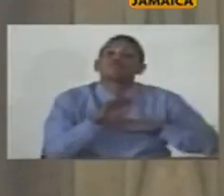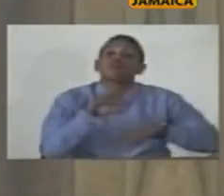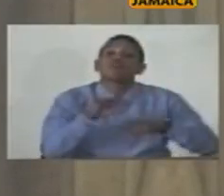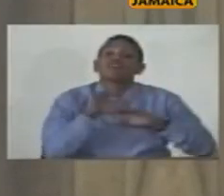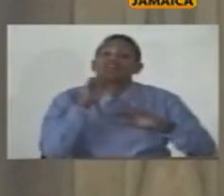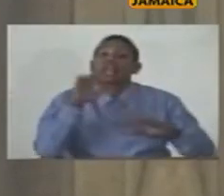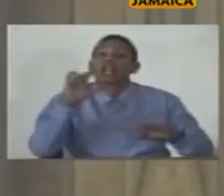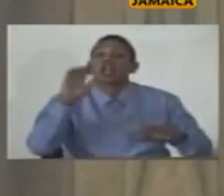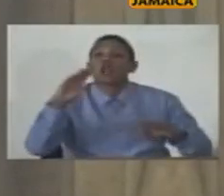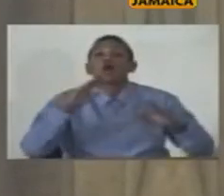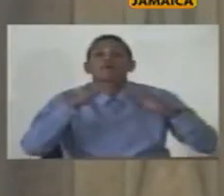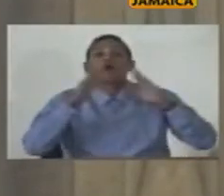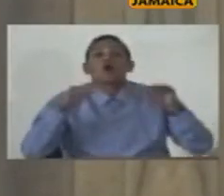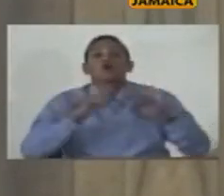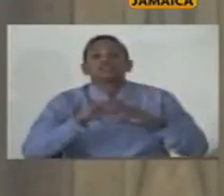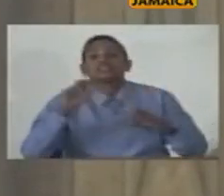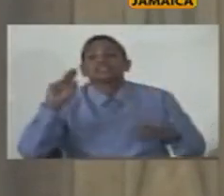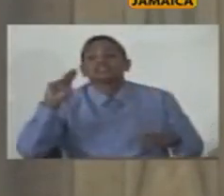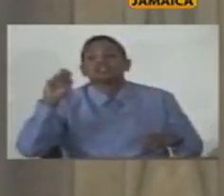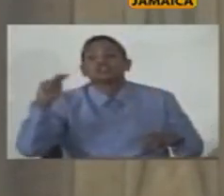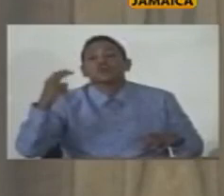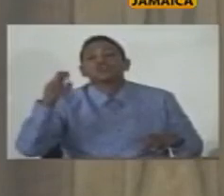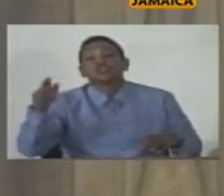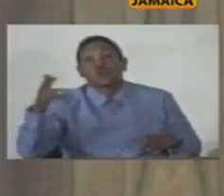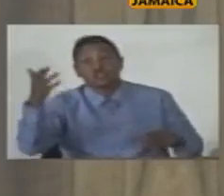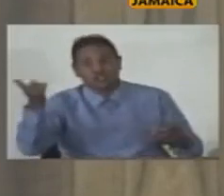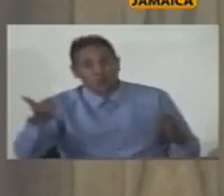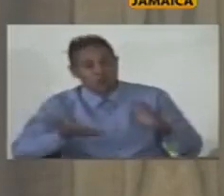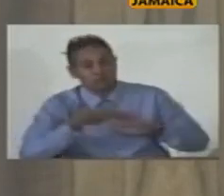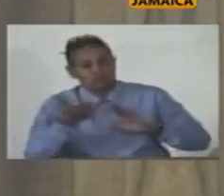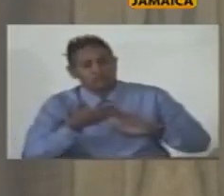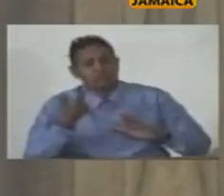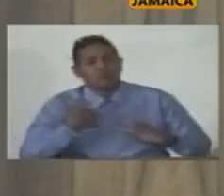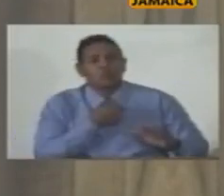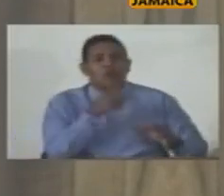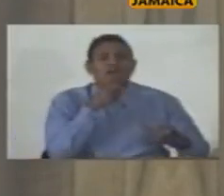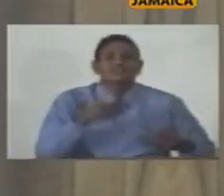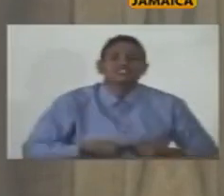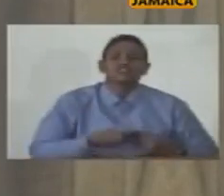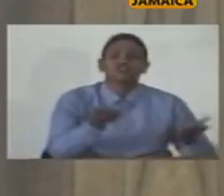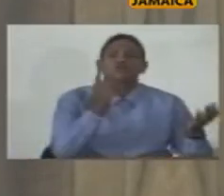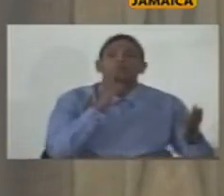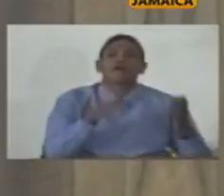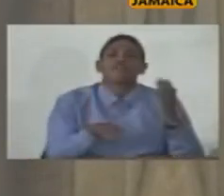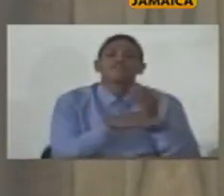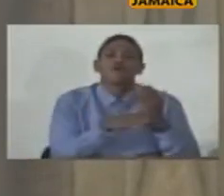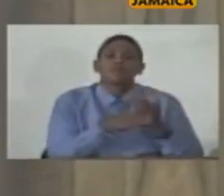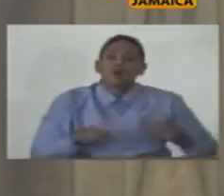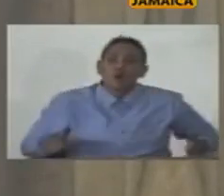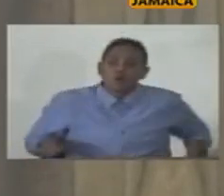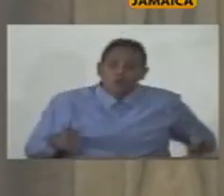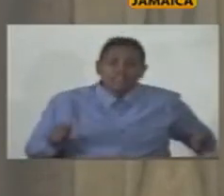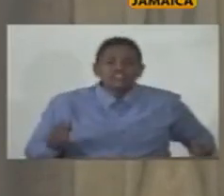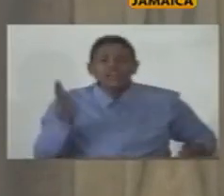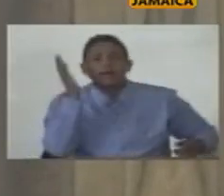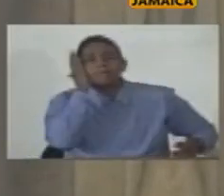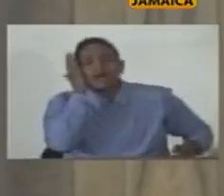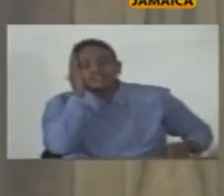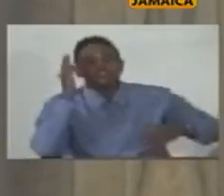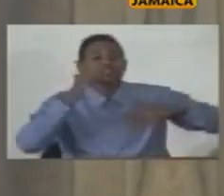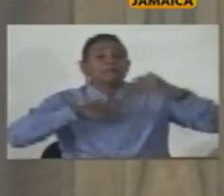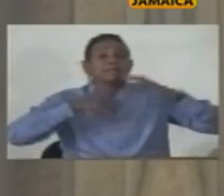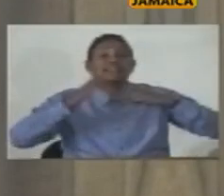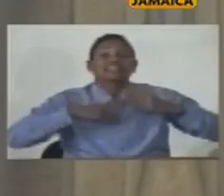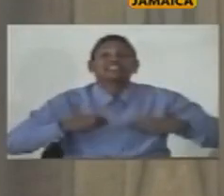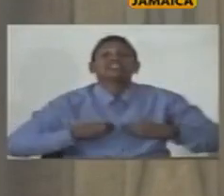clubhouse in Nonsuch is in progress. We have distributed footballs, wheelchair, mattresses, building supplies for